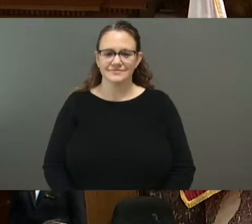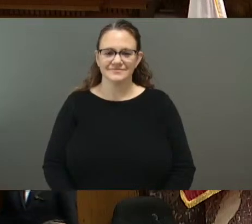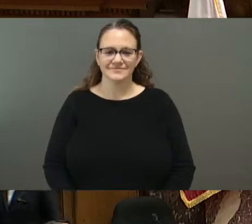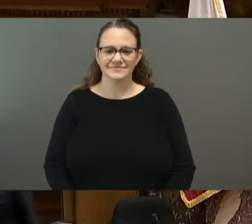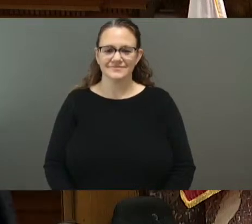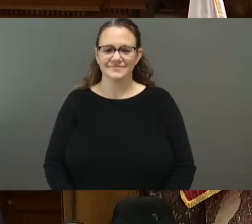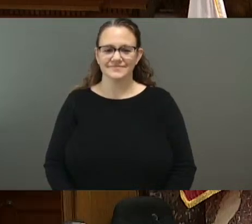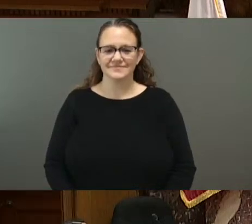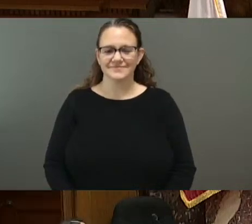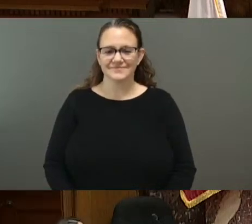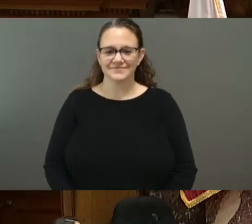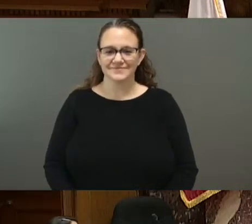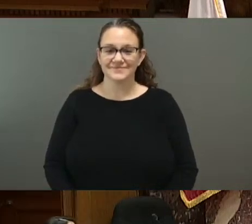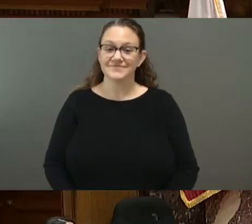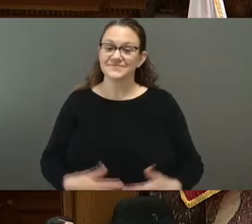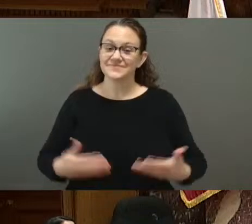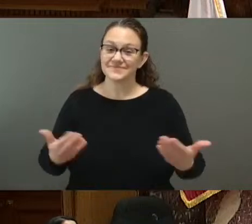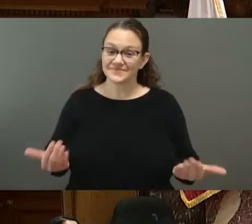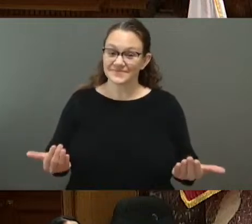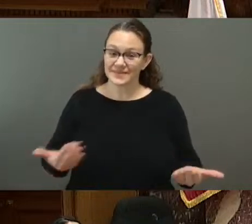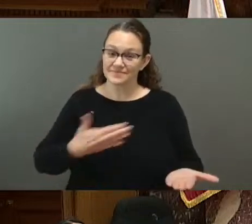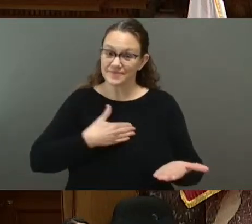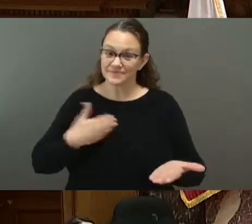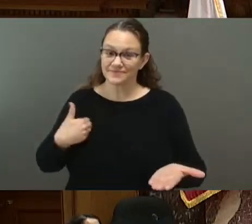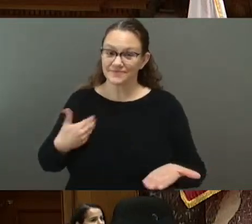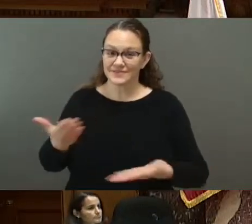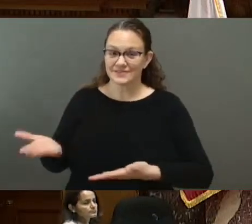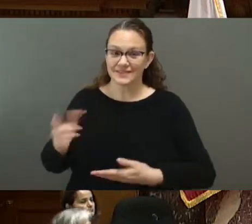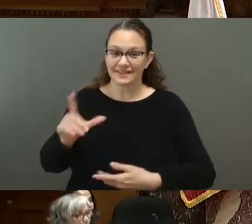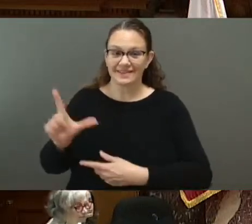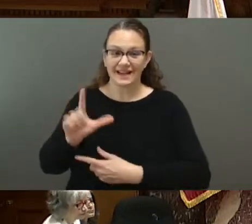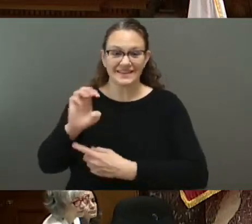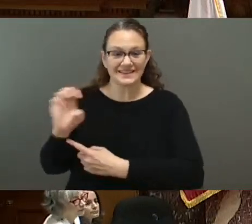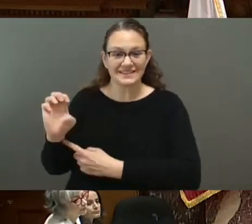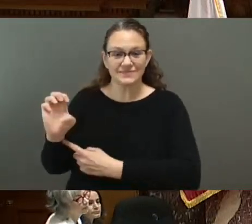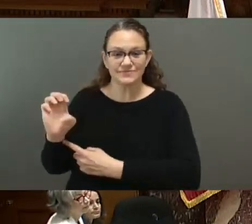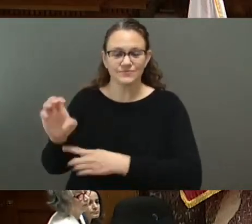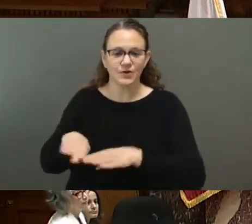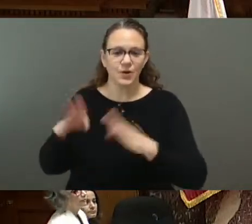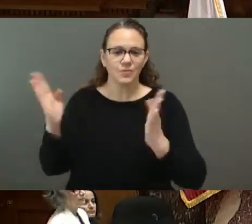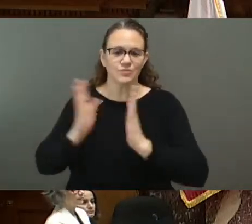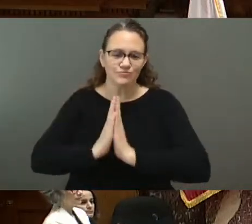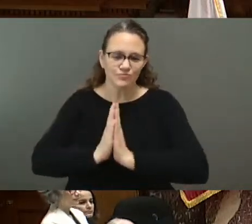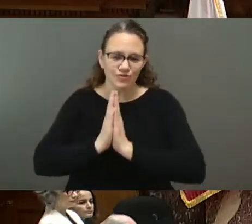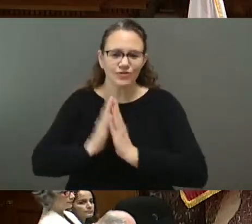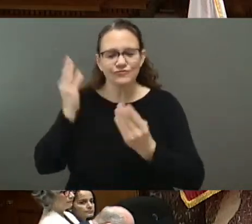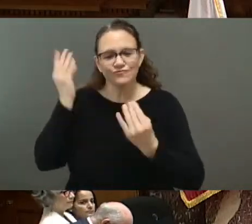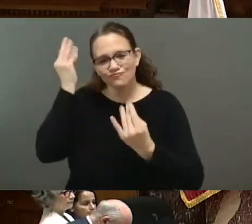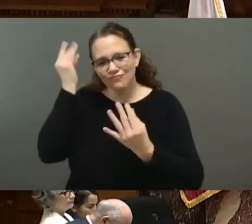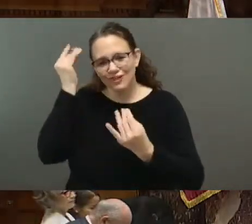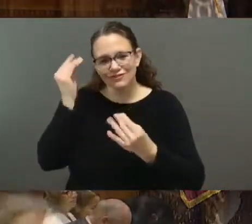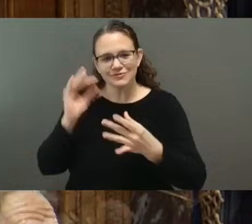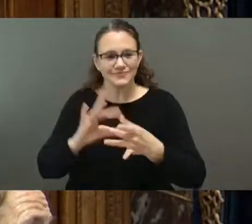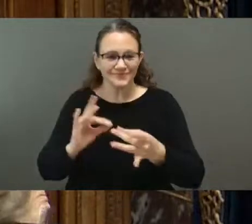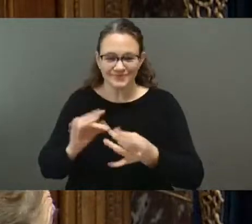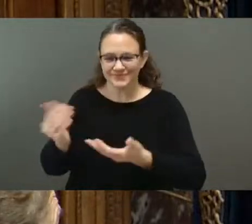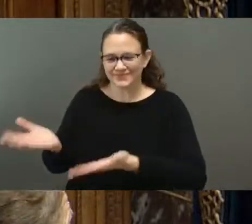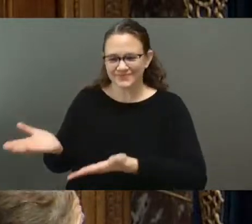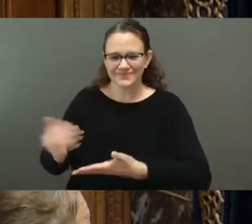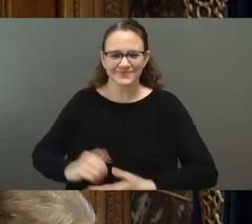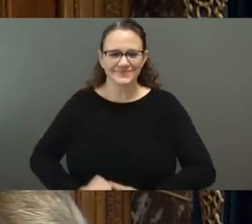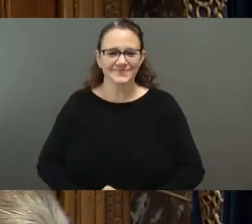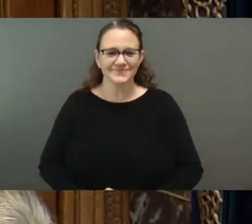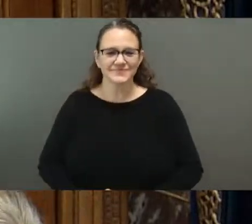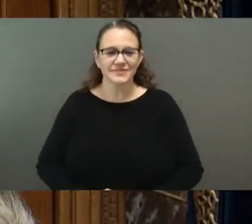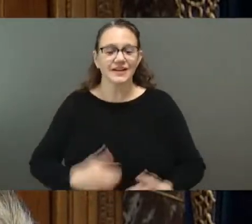I invite the member for Langley East to lead the House in prayer or reflection. Thank you, Honourable Speaker. Just around the corner is